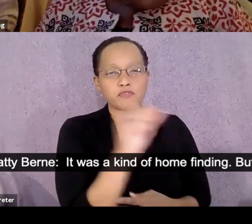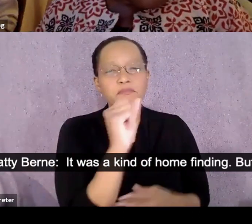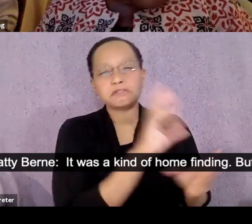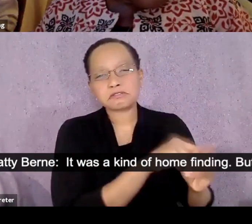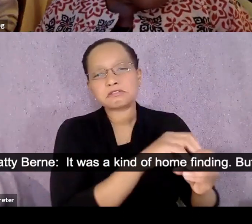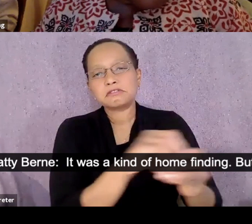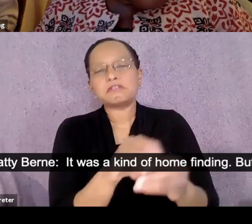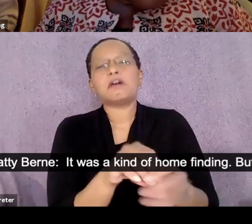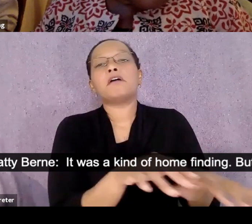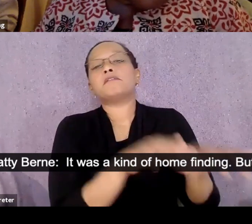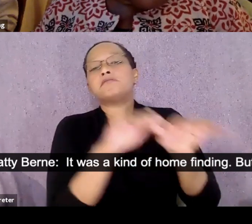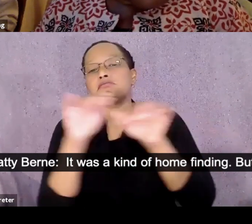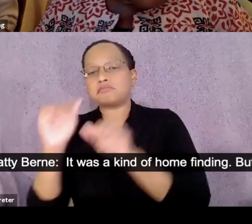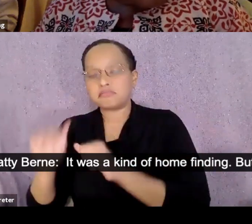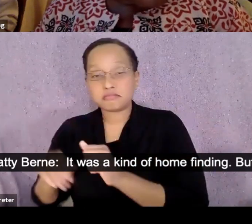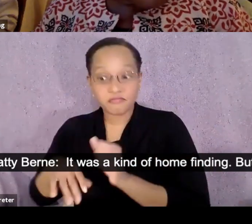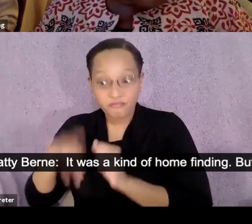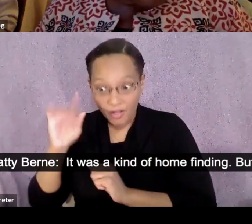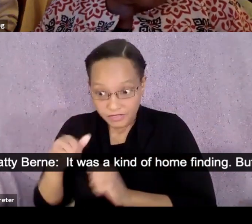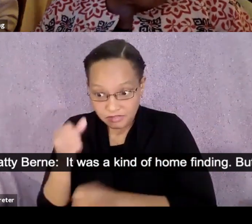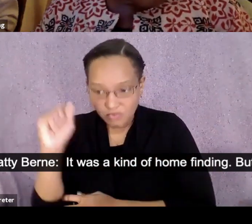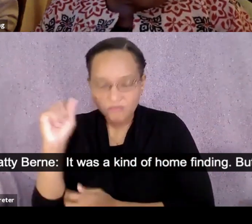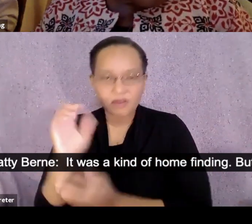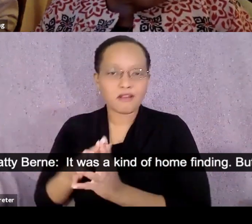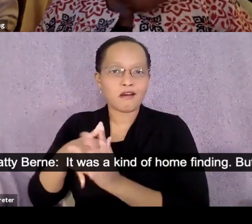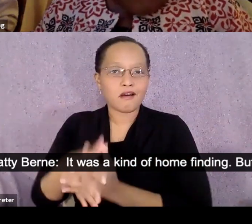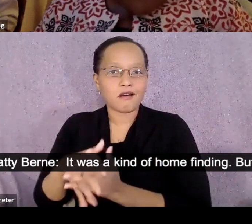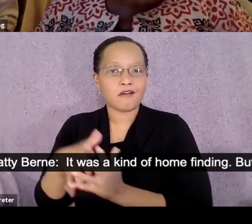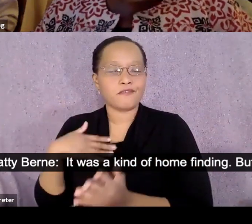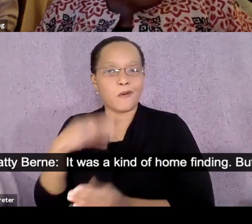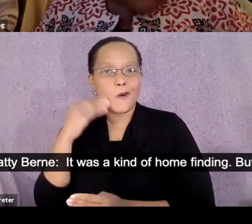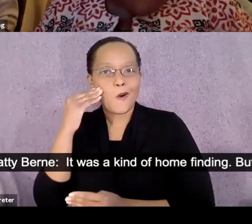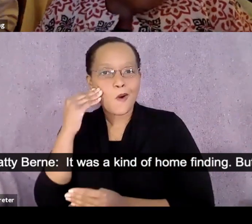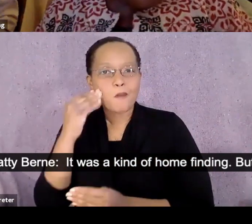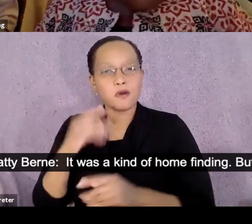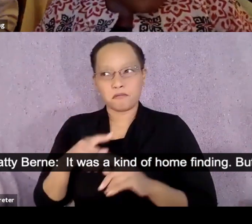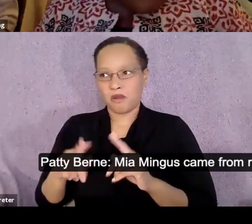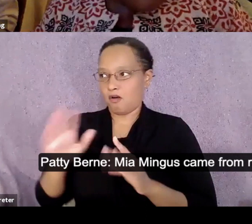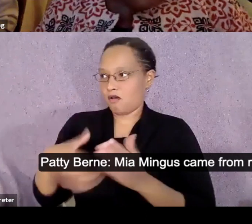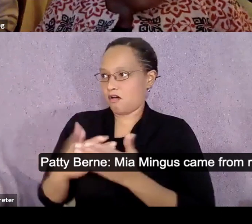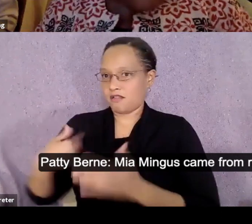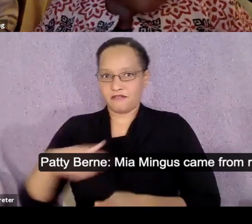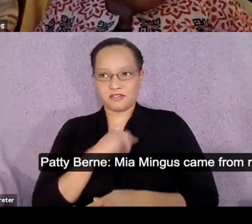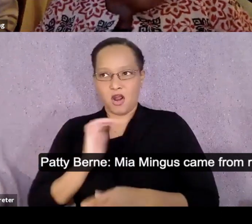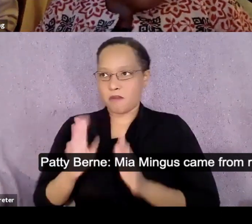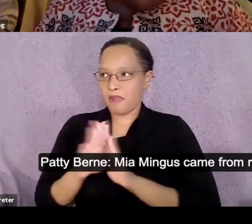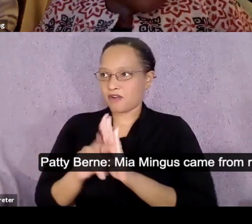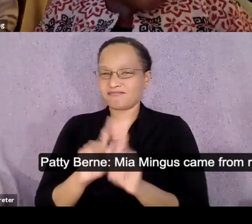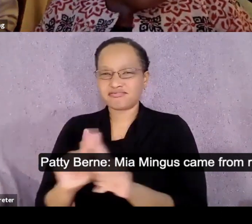of home finding, but we all came from different movement backgrounds, right? Me and Mingus came